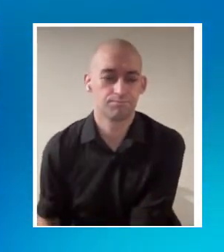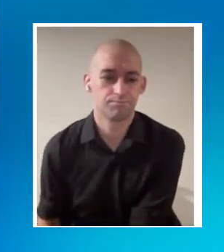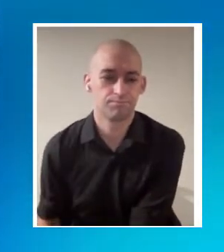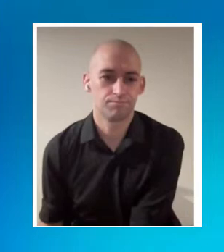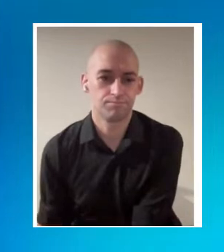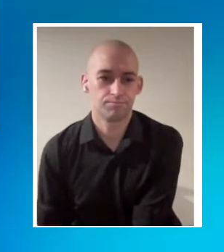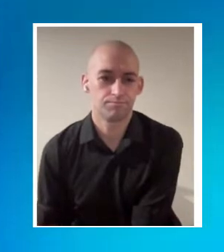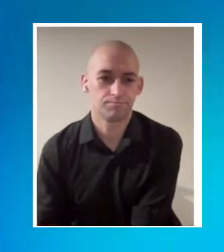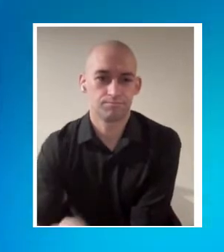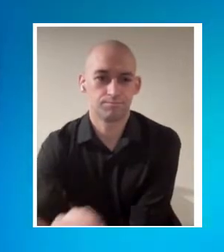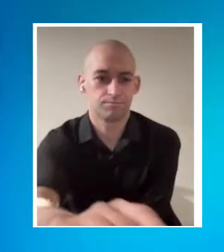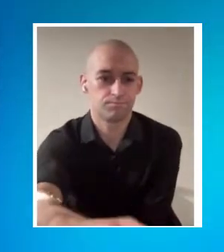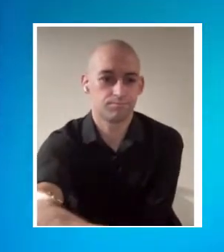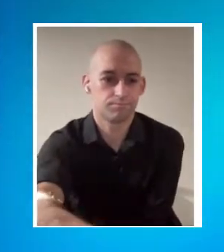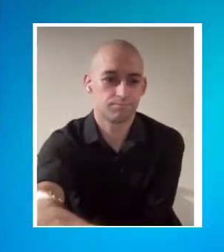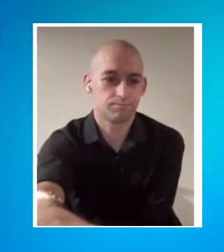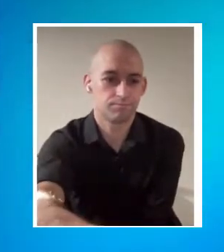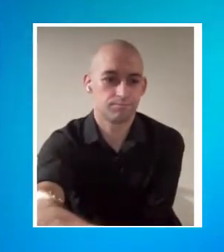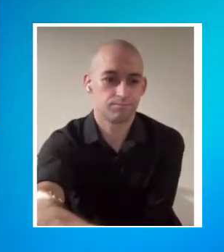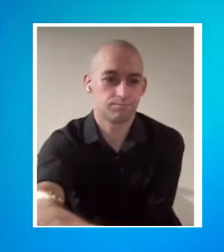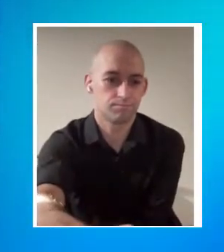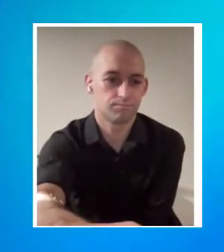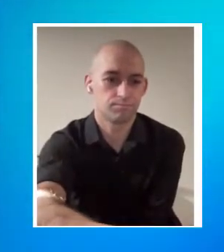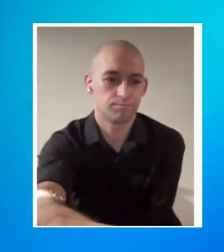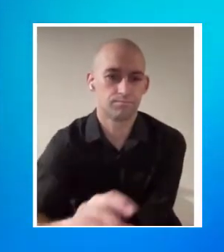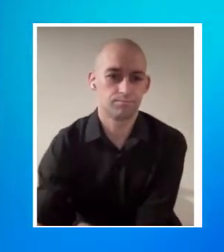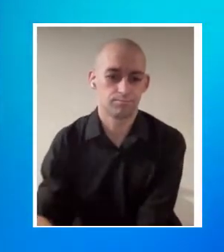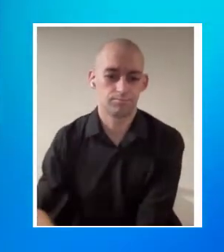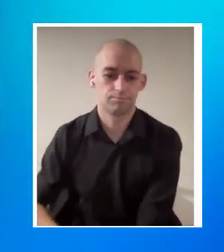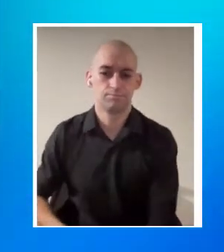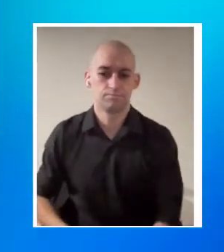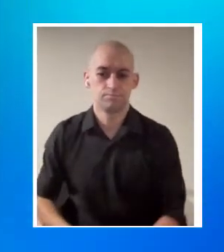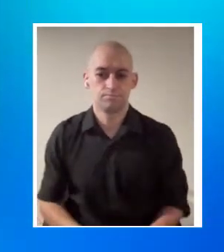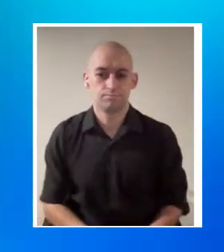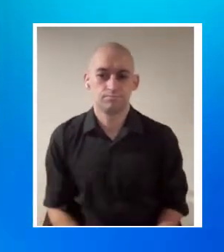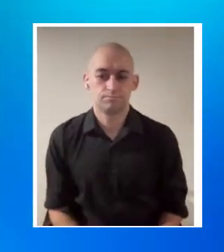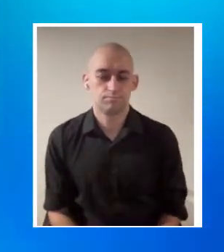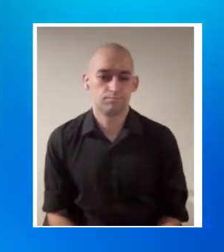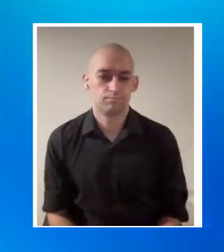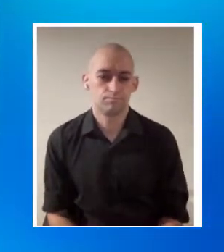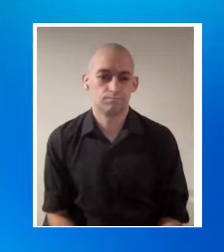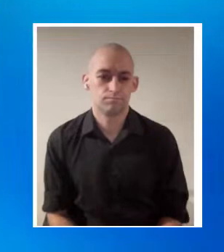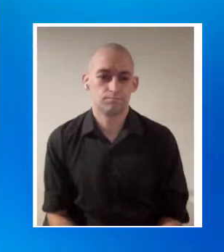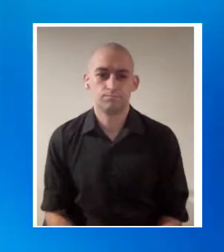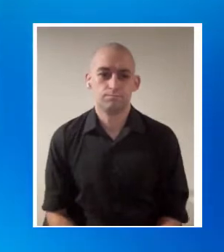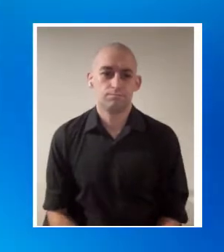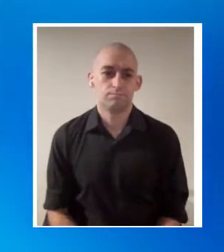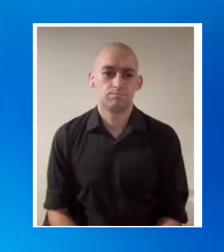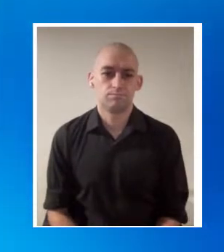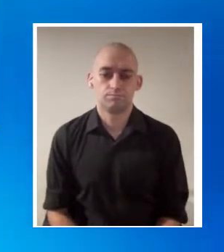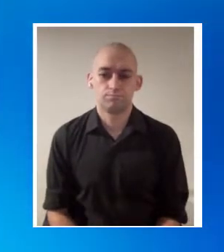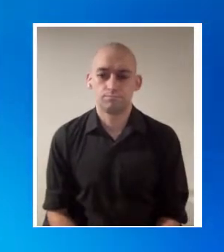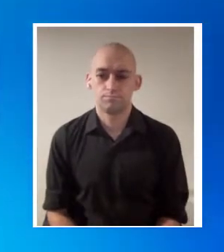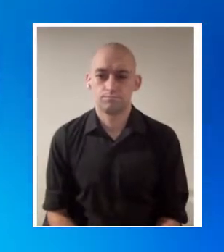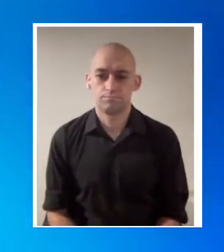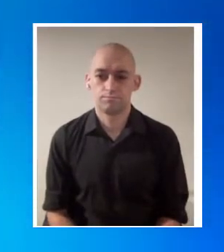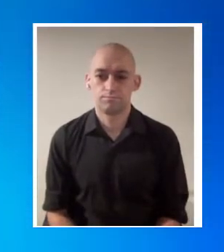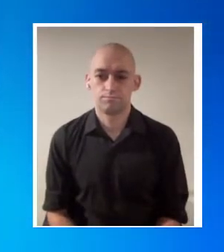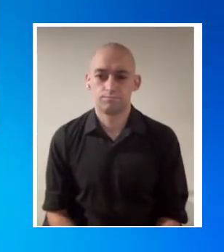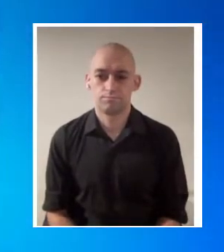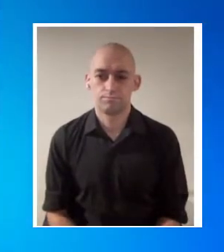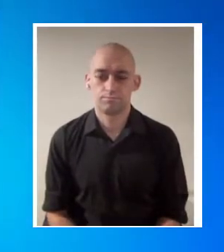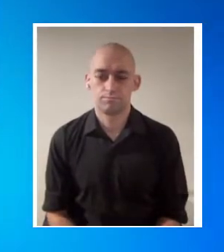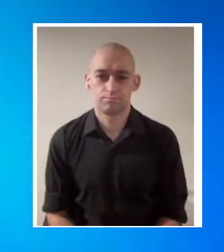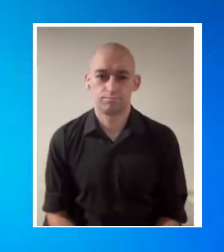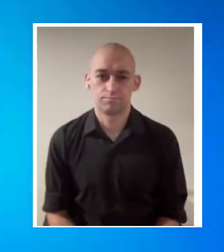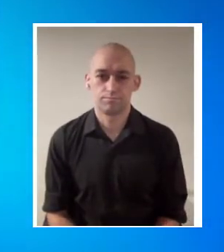have any comments that we could use this time right now here for? I just want to say thank you for having